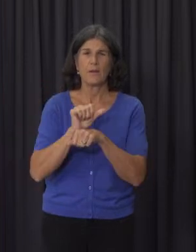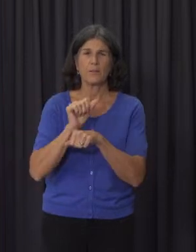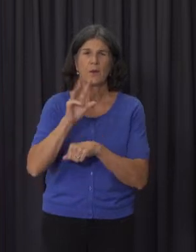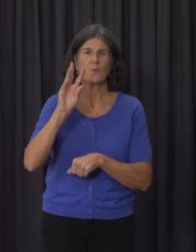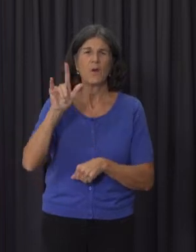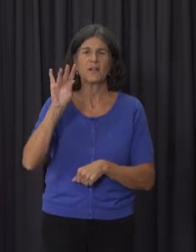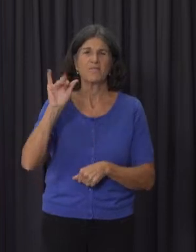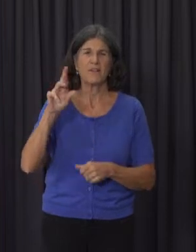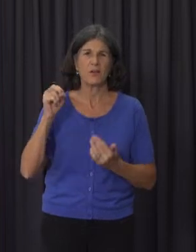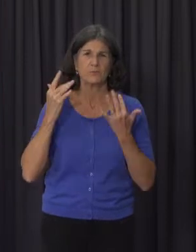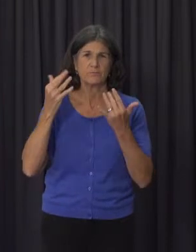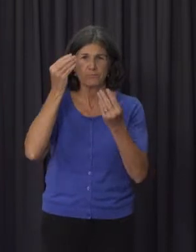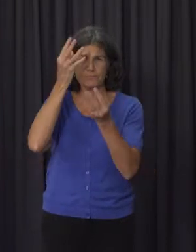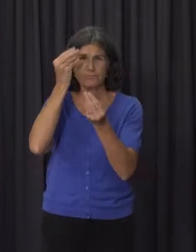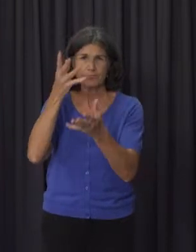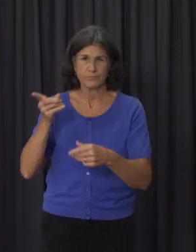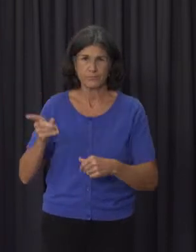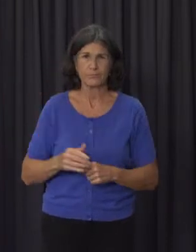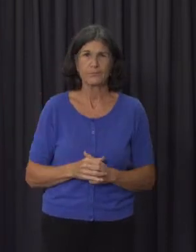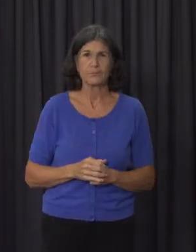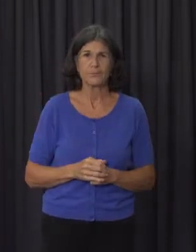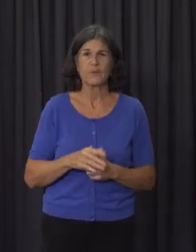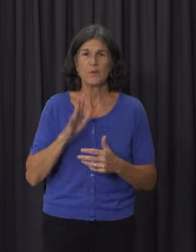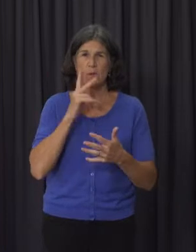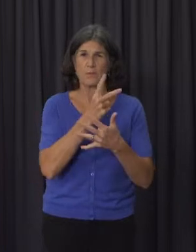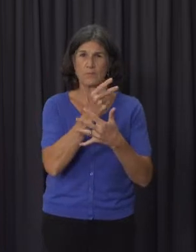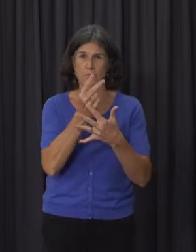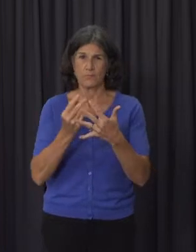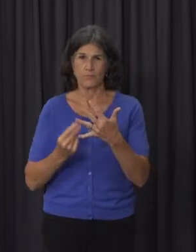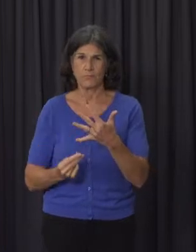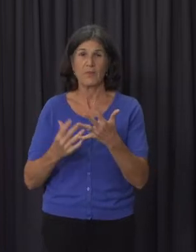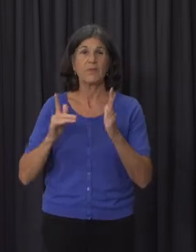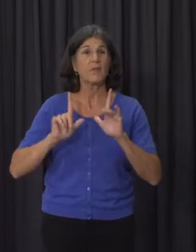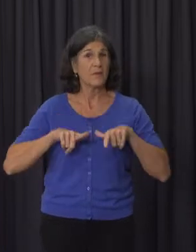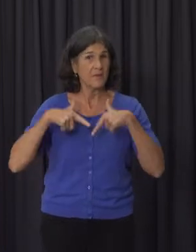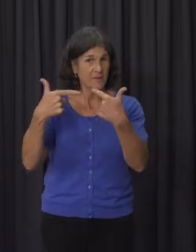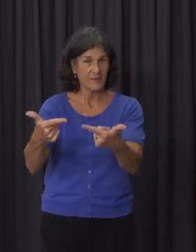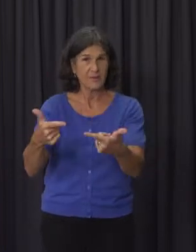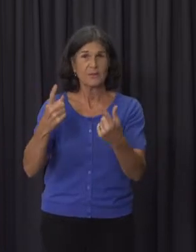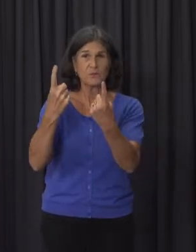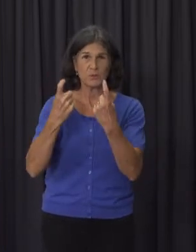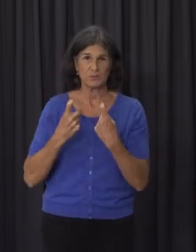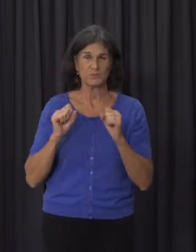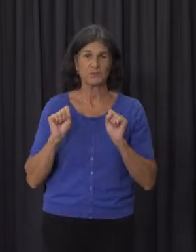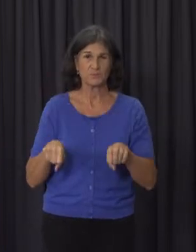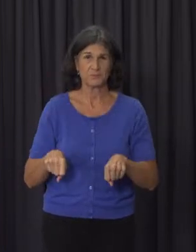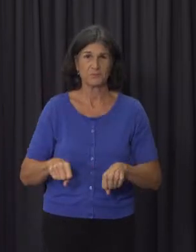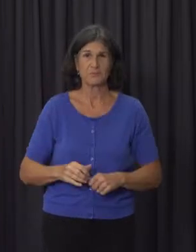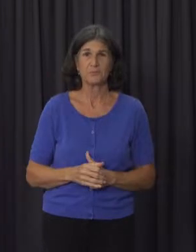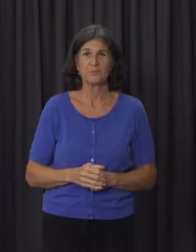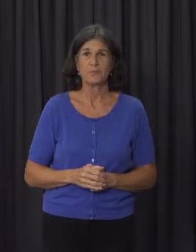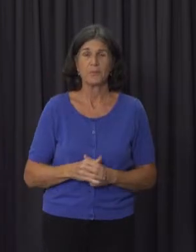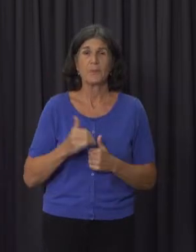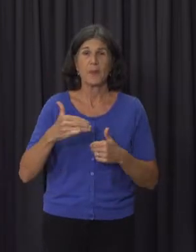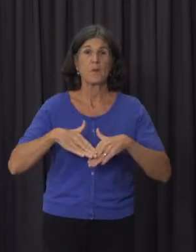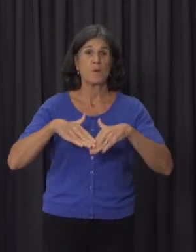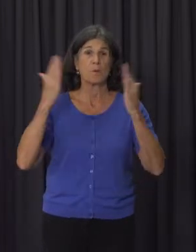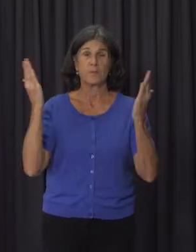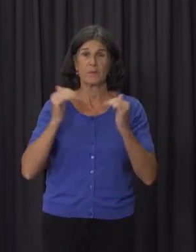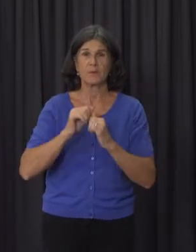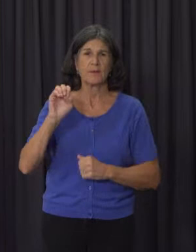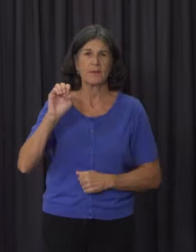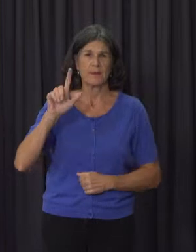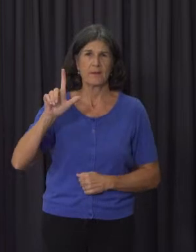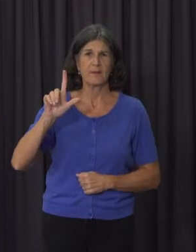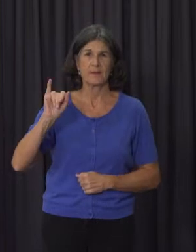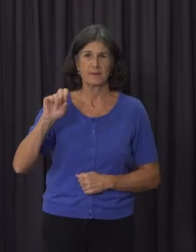like to turn it over to Minister Ellis. Great, thank you very much. Good afternoon, everyone. Firstly, I just want to start off by thanking everyone who's